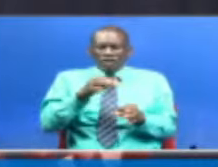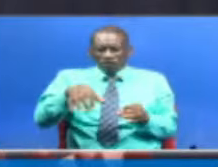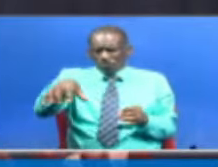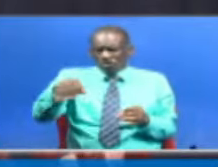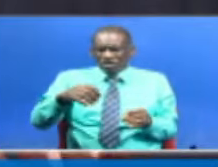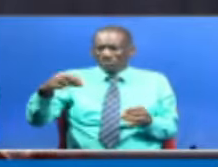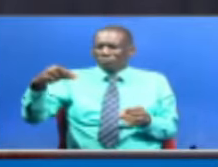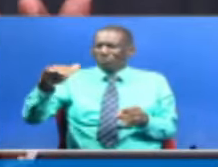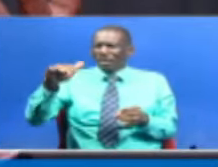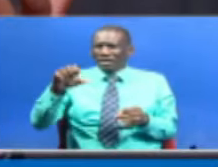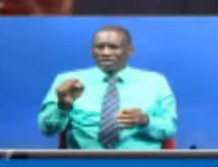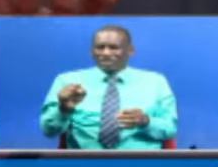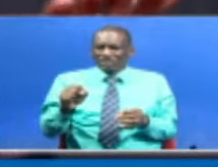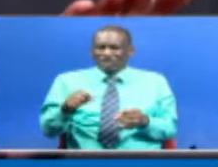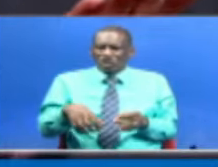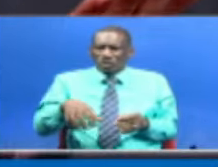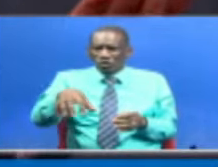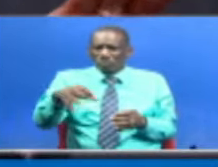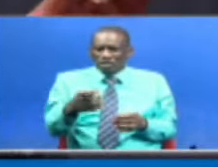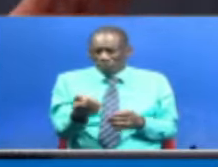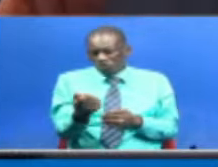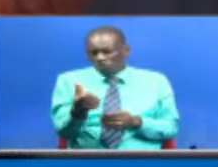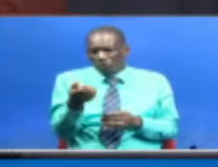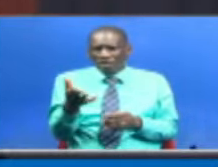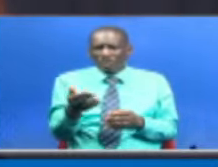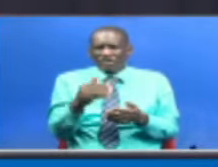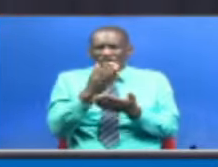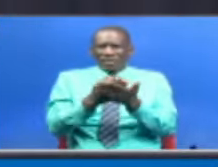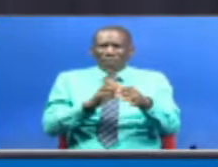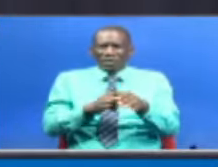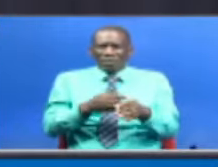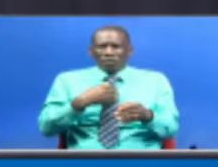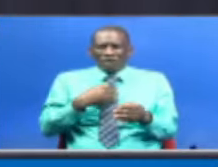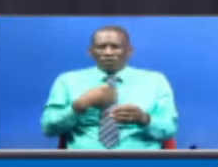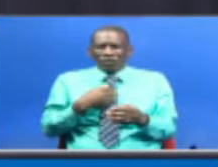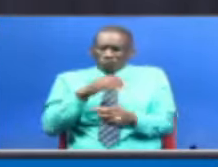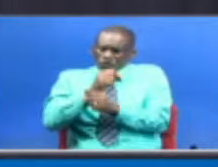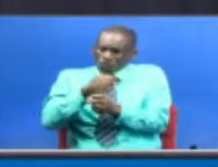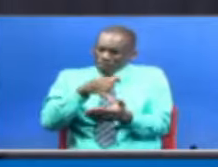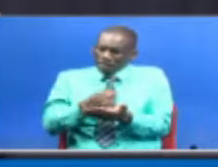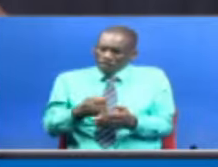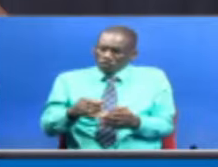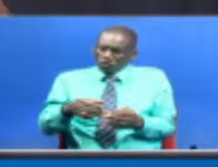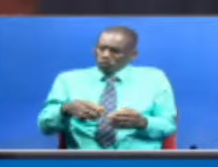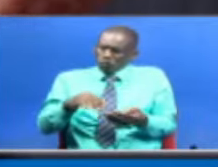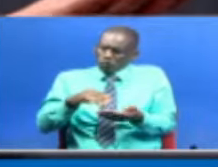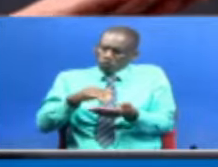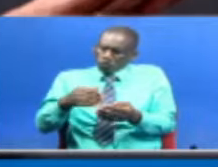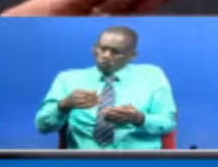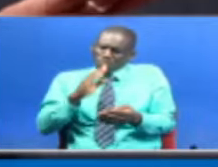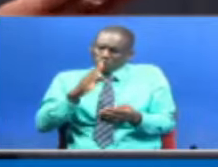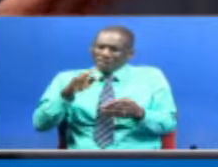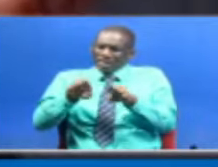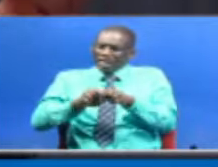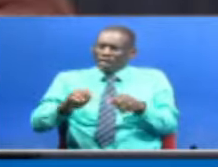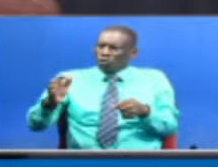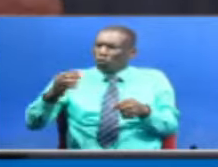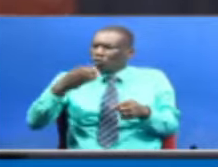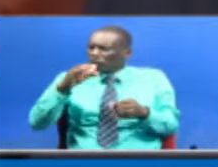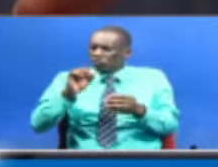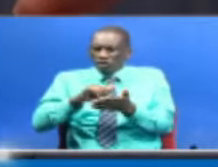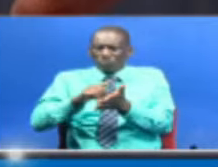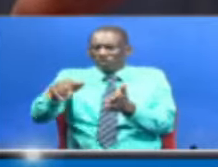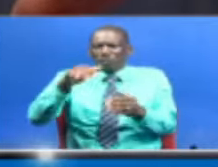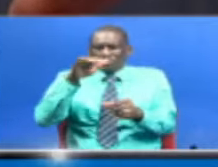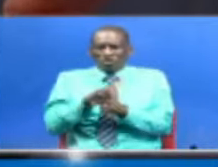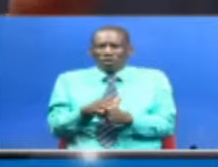gas, you transport very little. So you sometimes have to liquefy to be able to transport so much. And then you